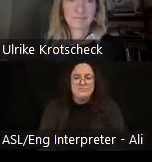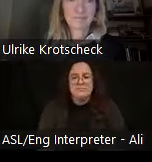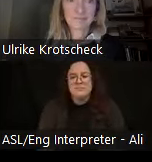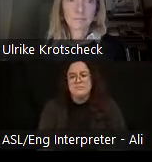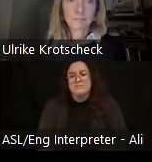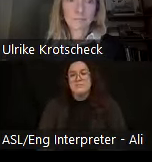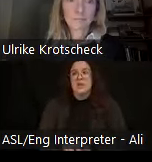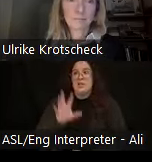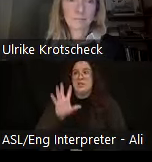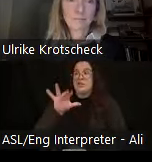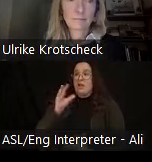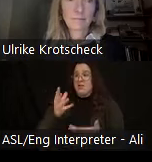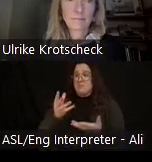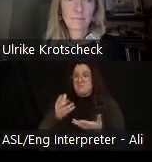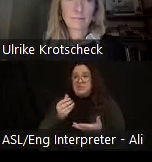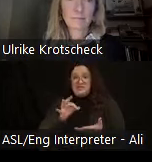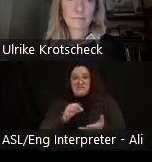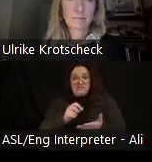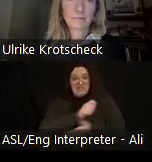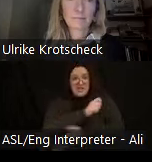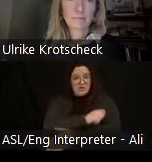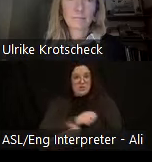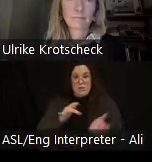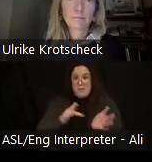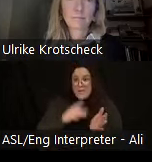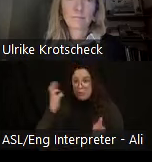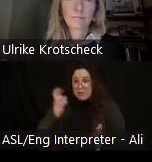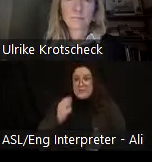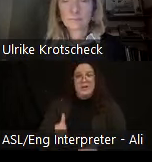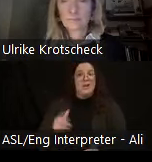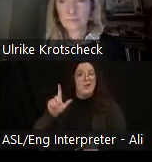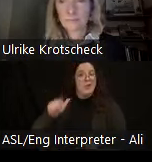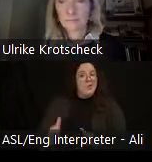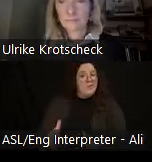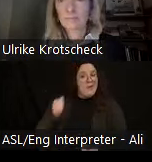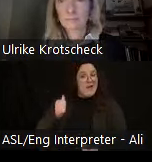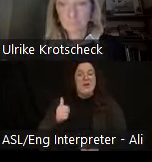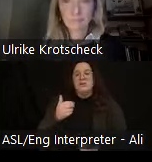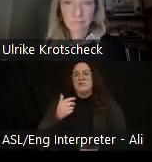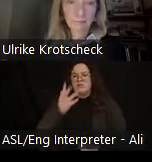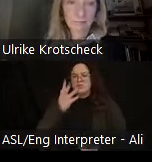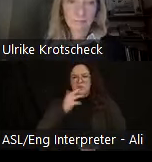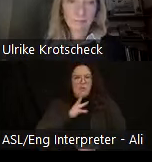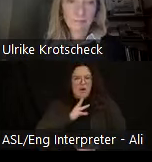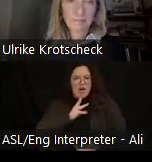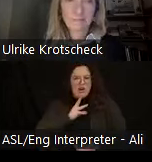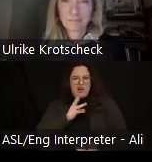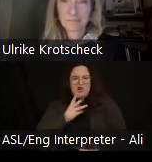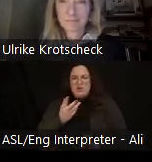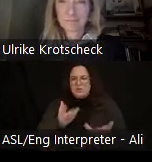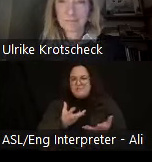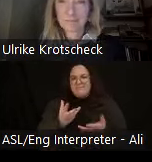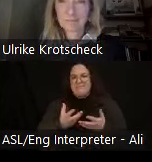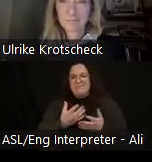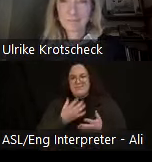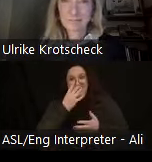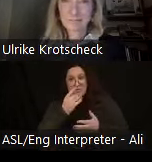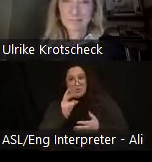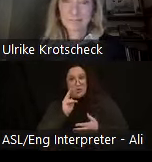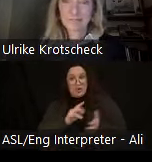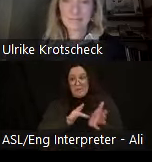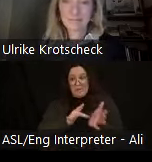not they had a medical purpose. The ones in the lower back that show that watery sign, what's interesting is if I look at the medical